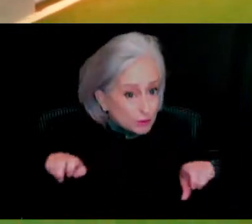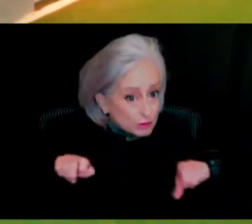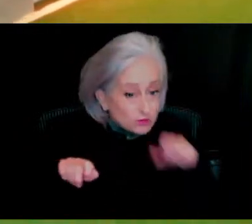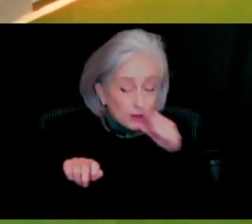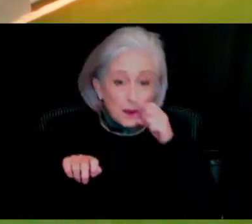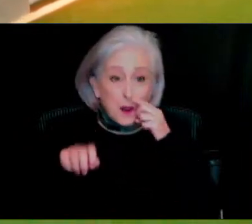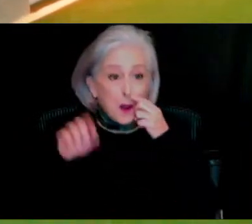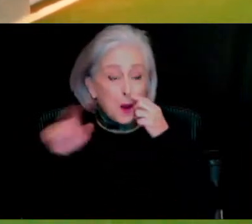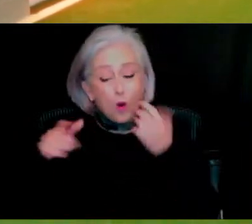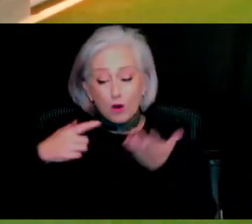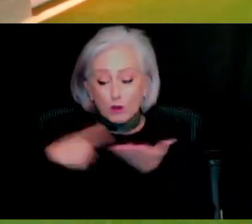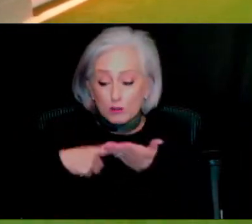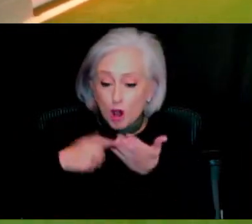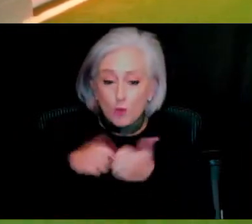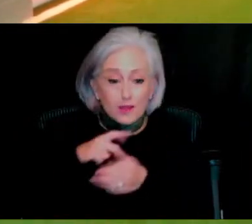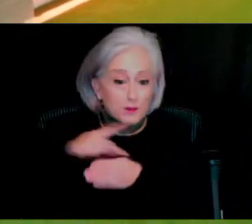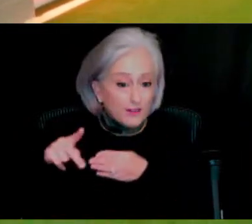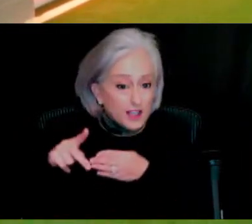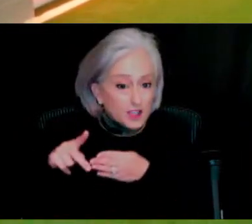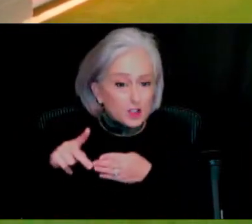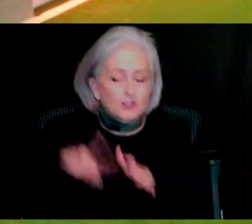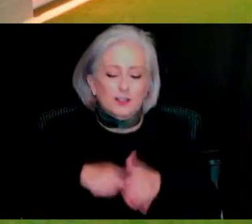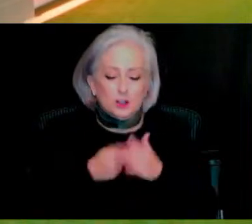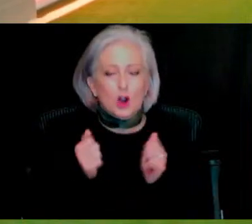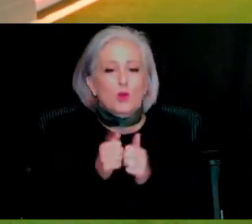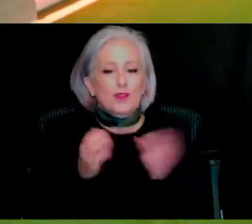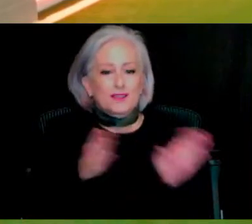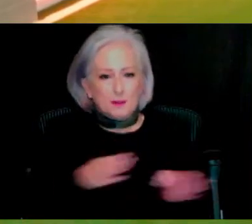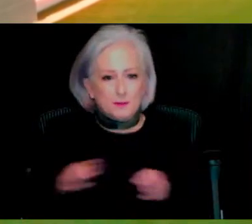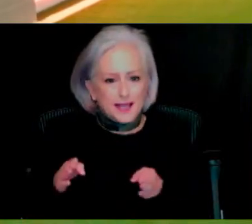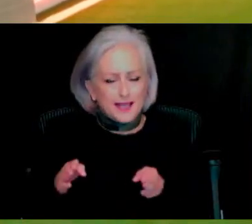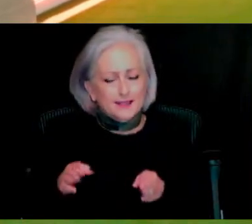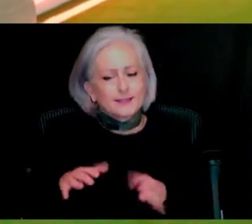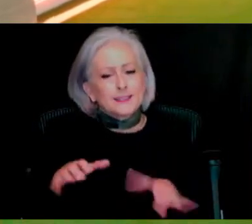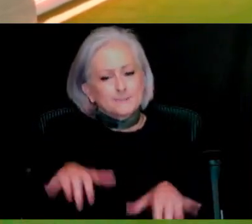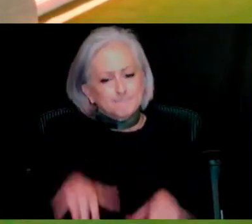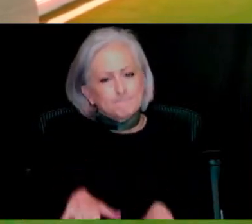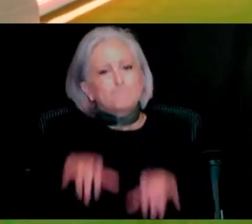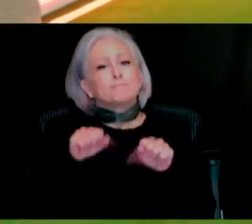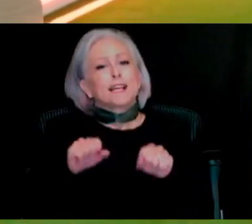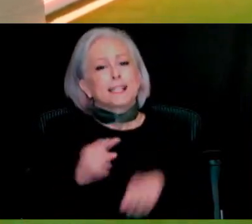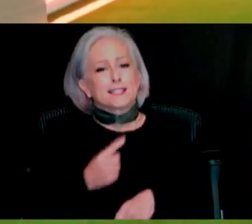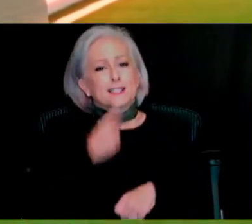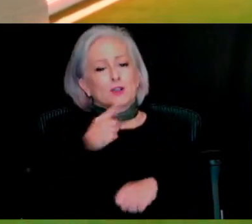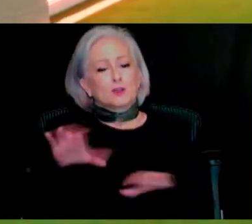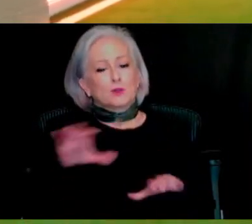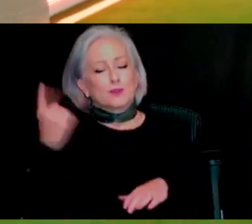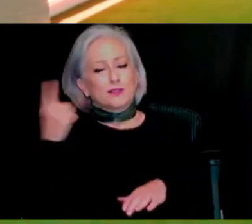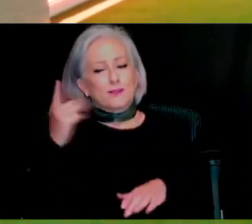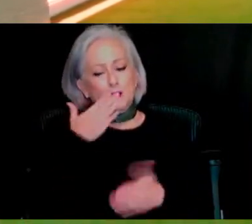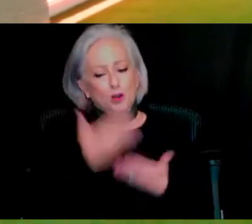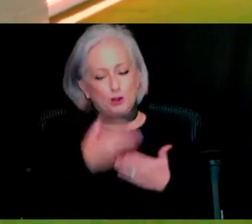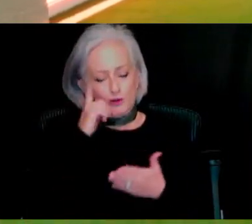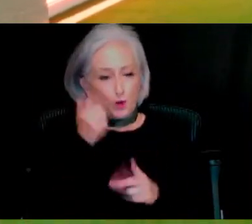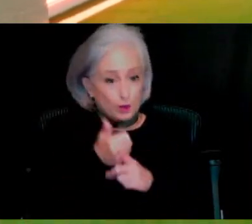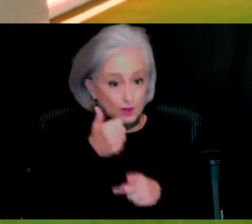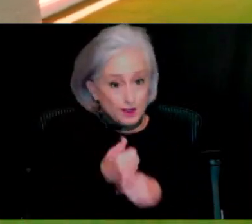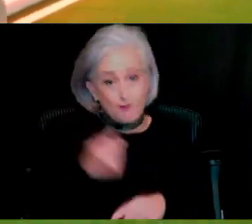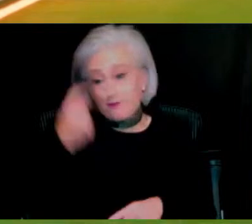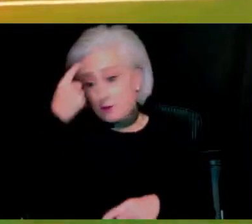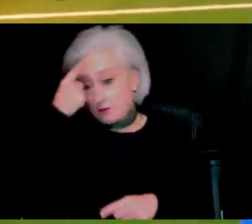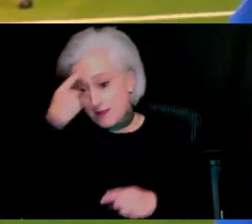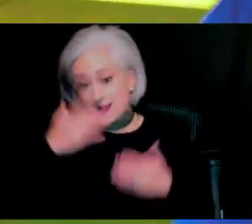get a plan started that's just for you, take it seriously this year. Do something good for yourself, for your mind, for your body, and enjoy